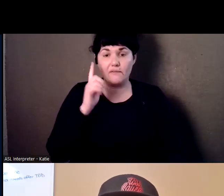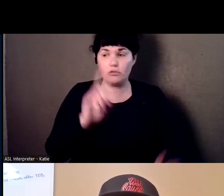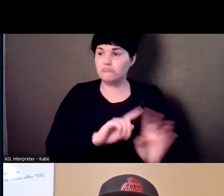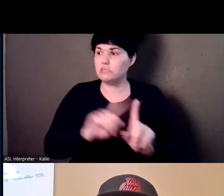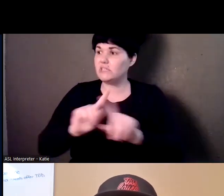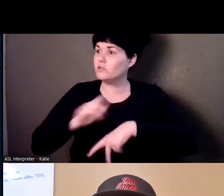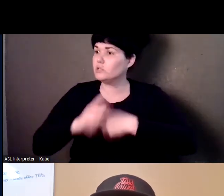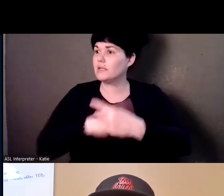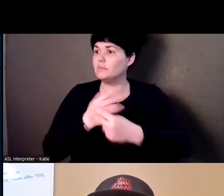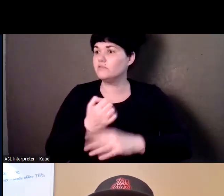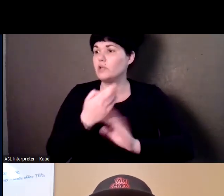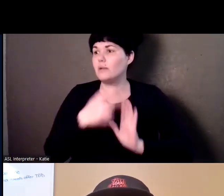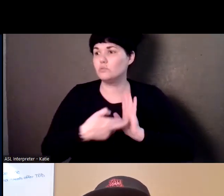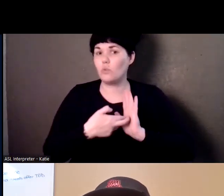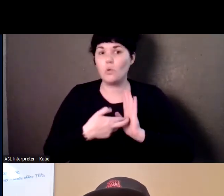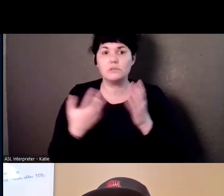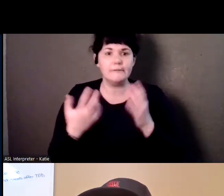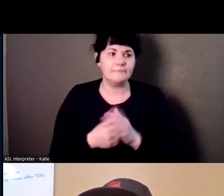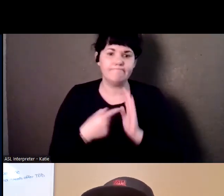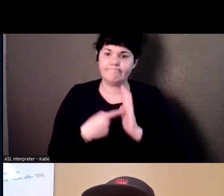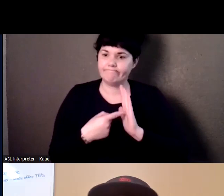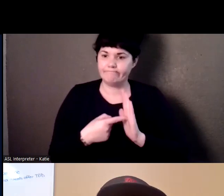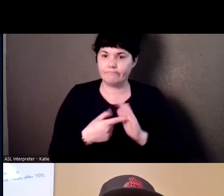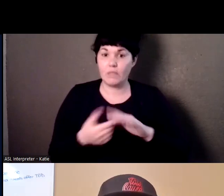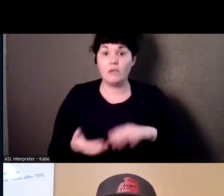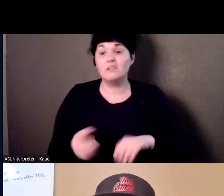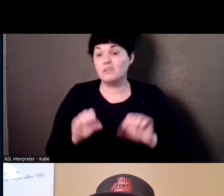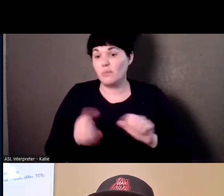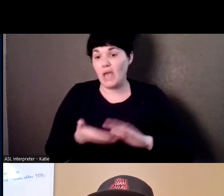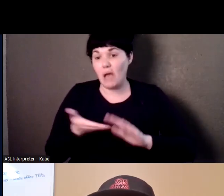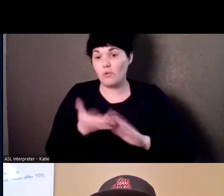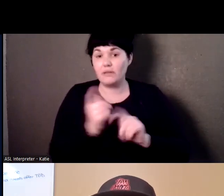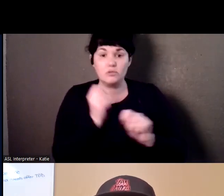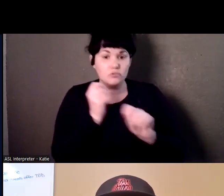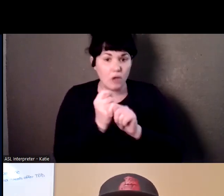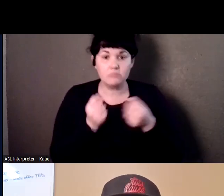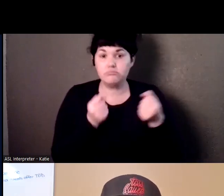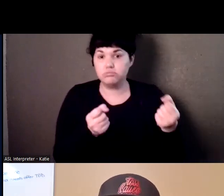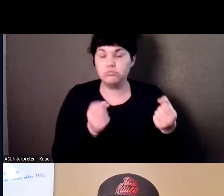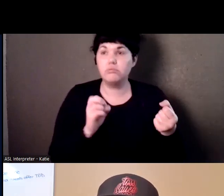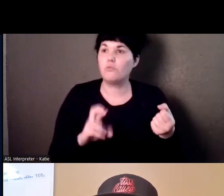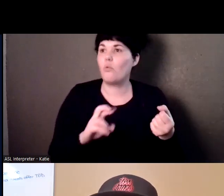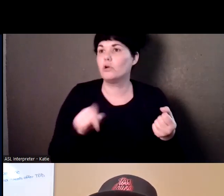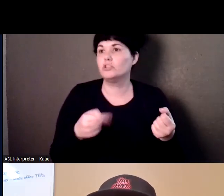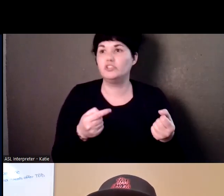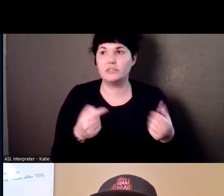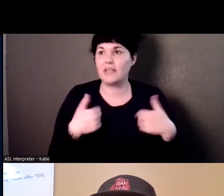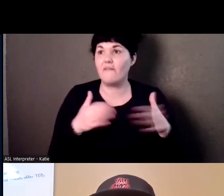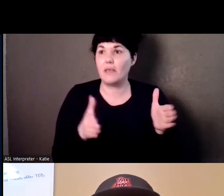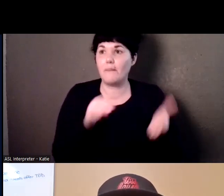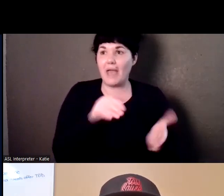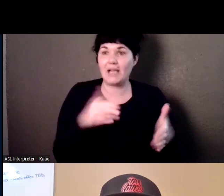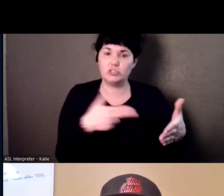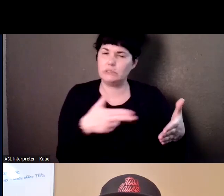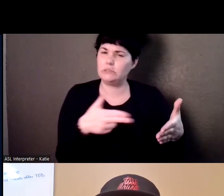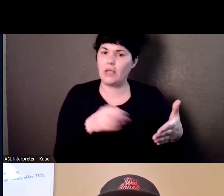roles. So whether it be operating those power industrial trucks, whether it be just scanning packages, whether it be just